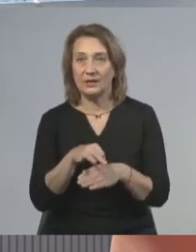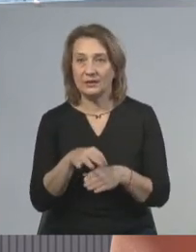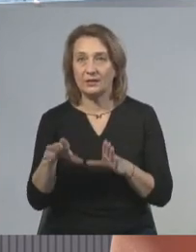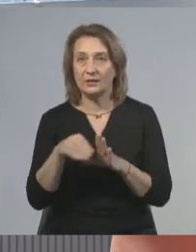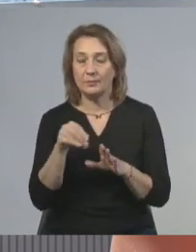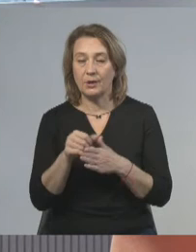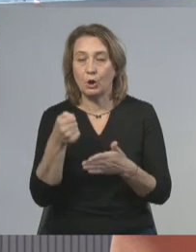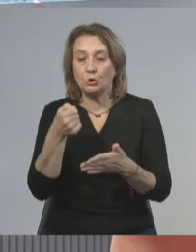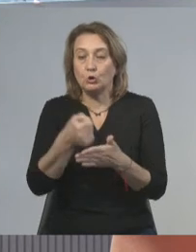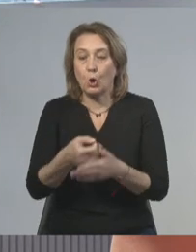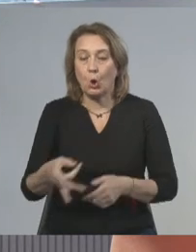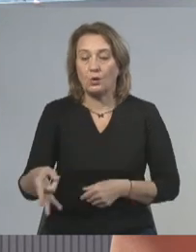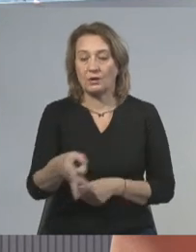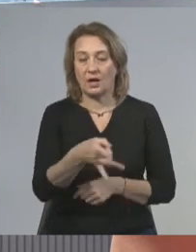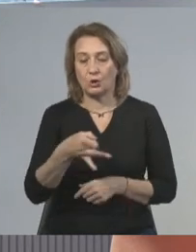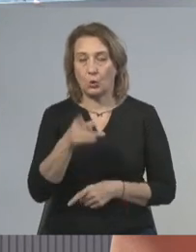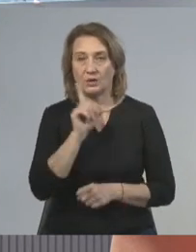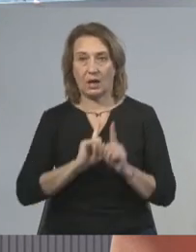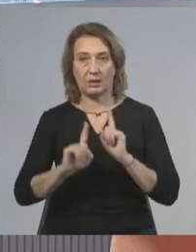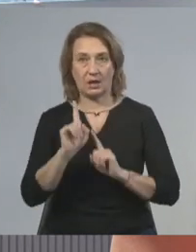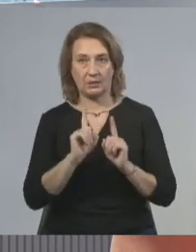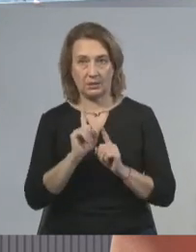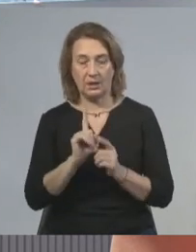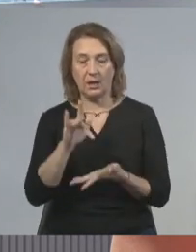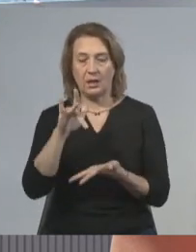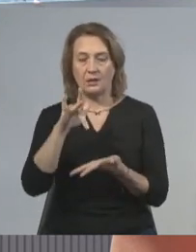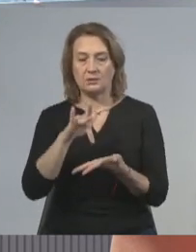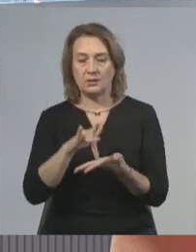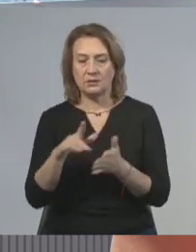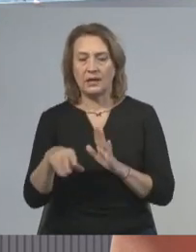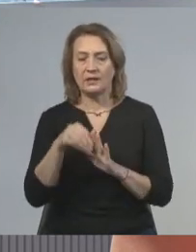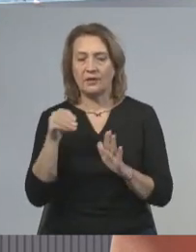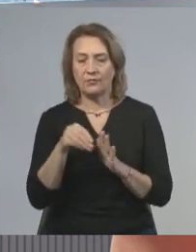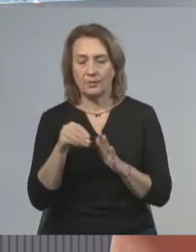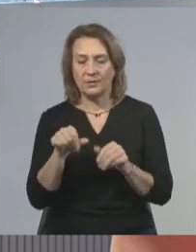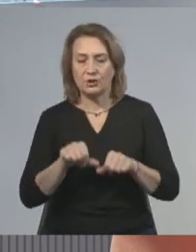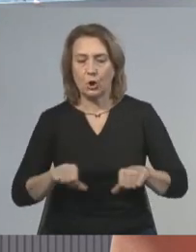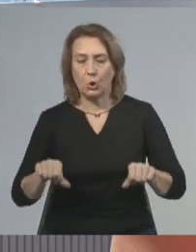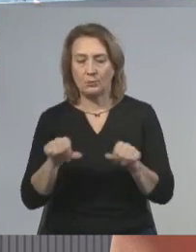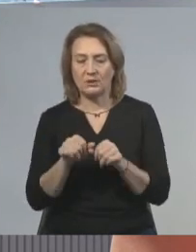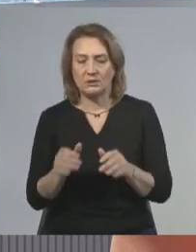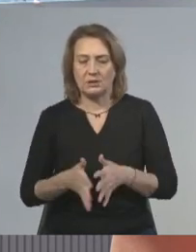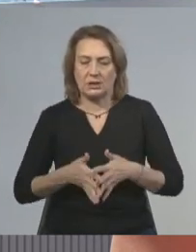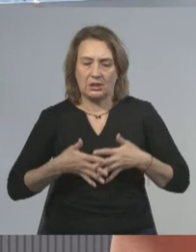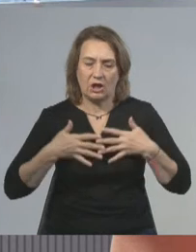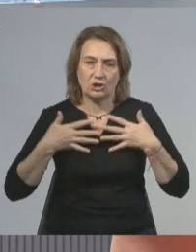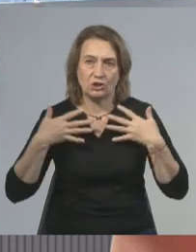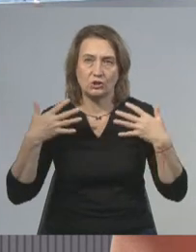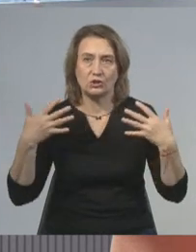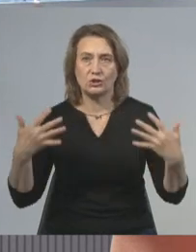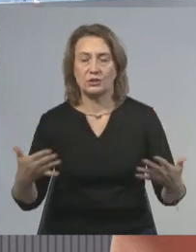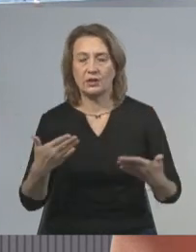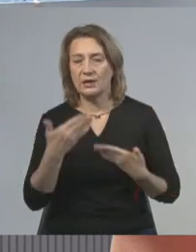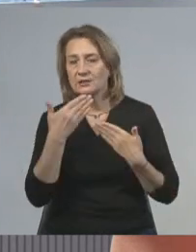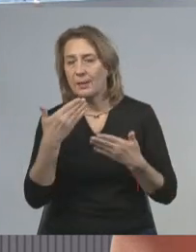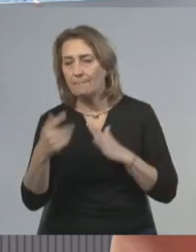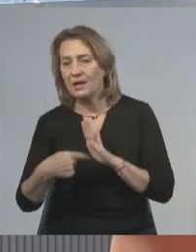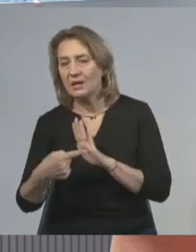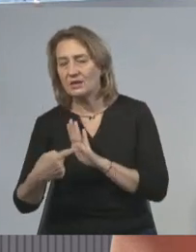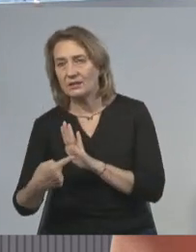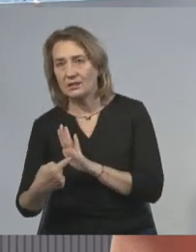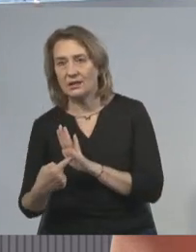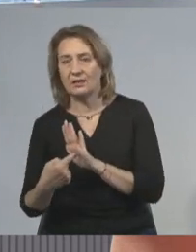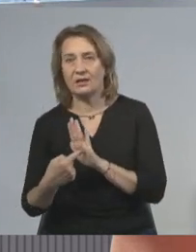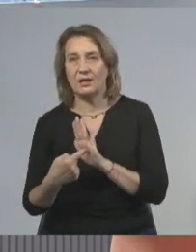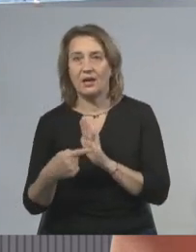appointing elections to regional councils and the central election